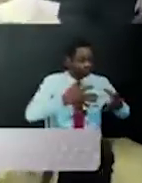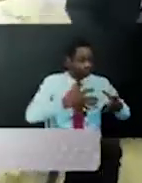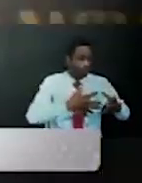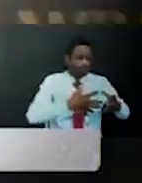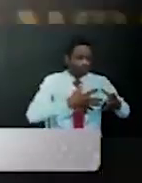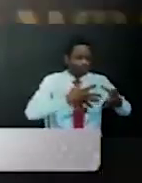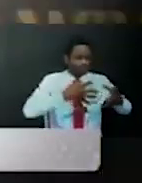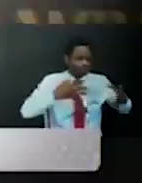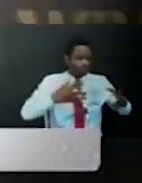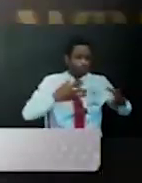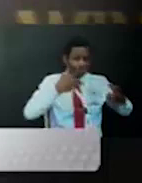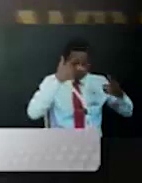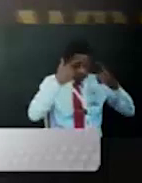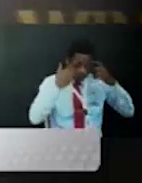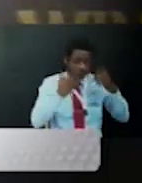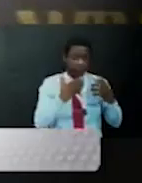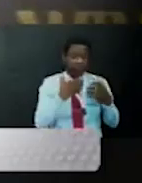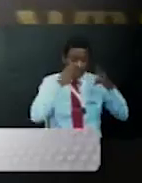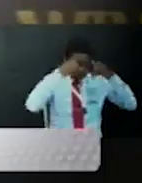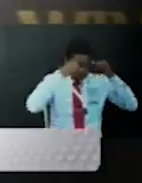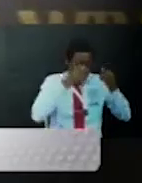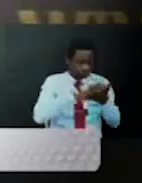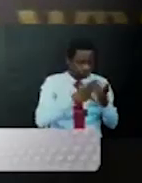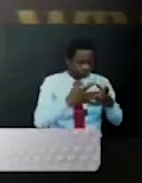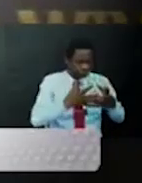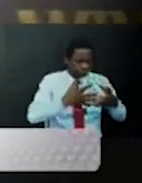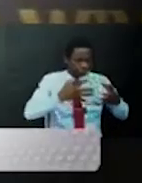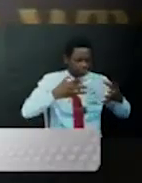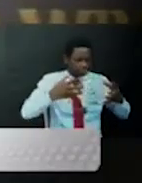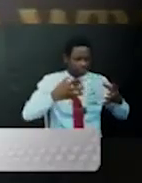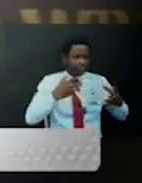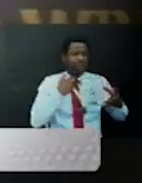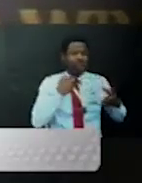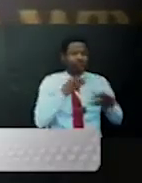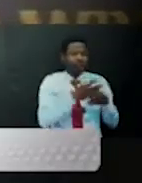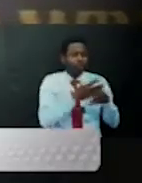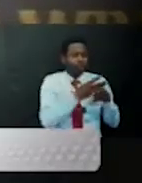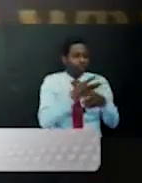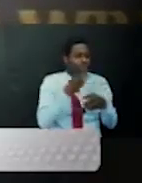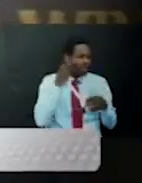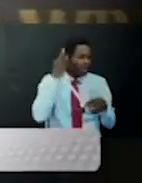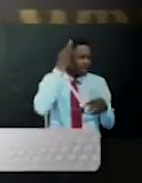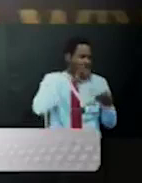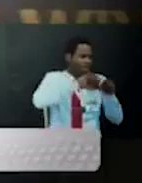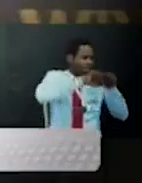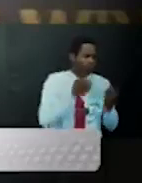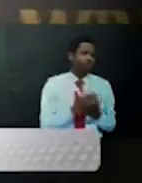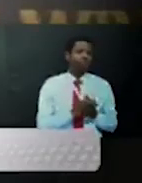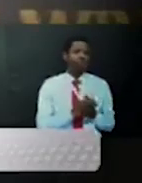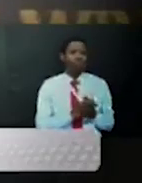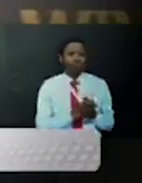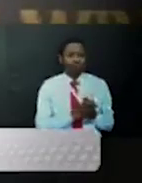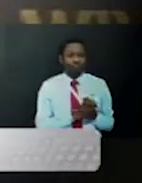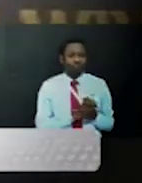his neck growing big will one day break the yoke. That is why the other version says that